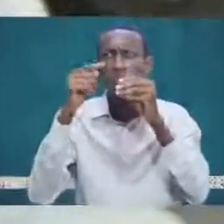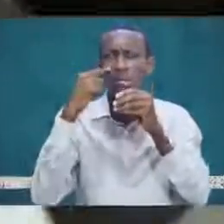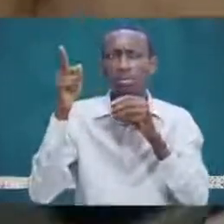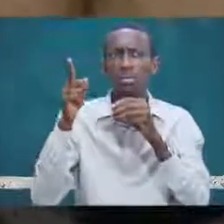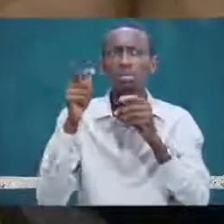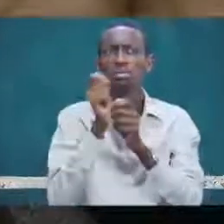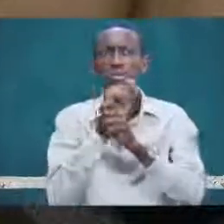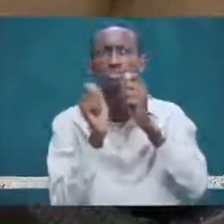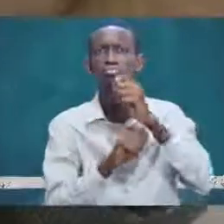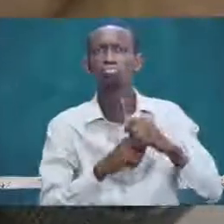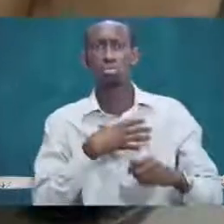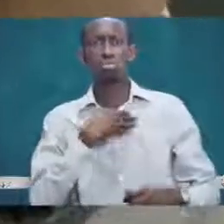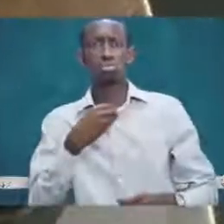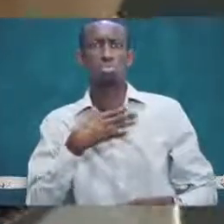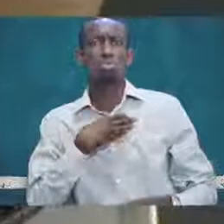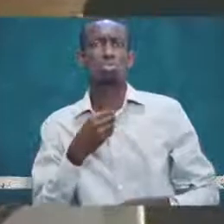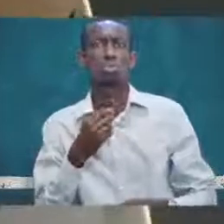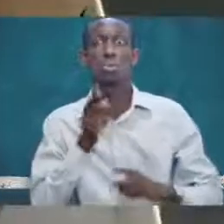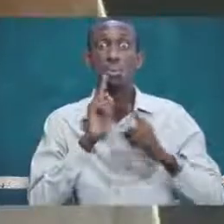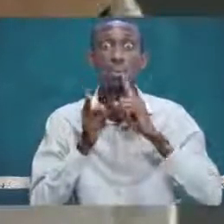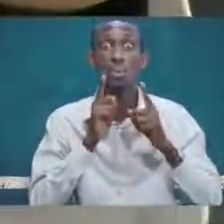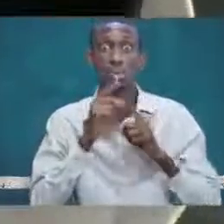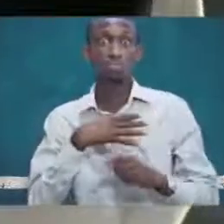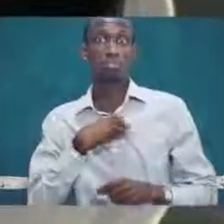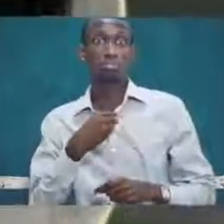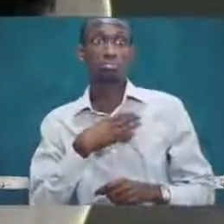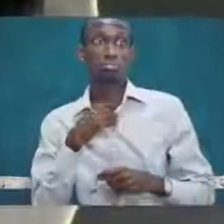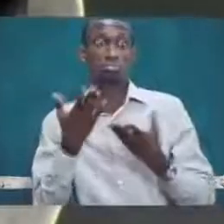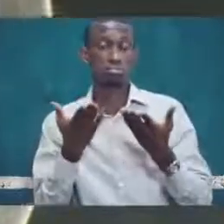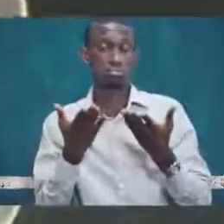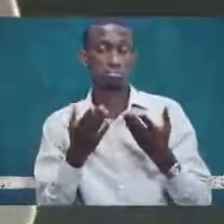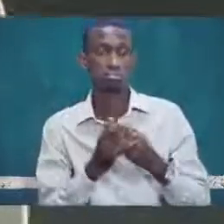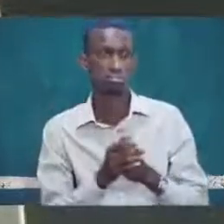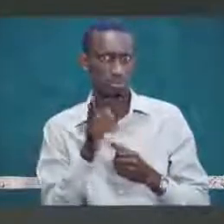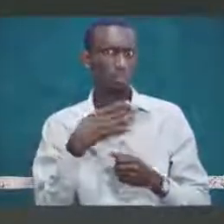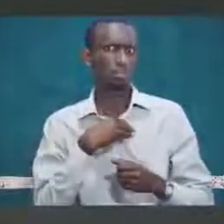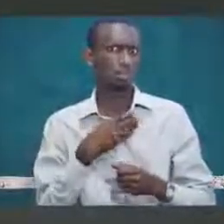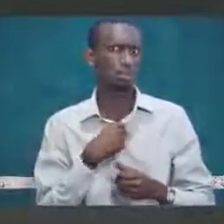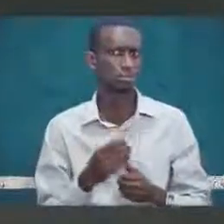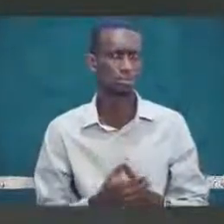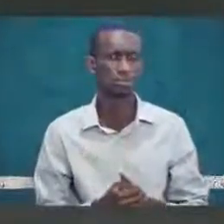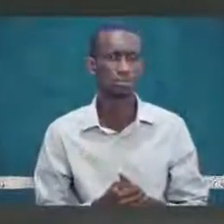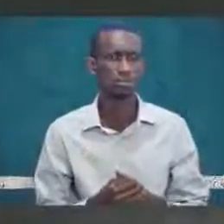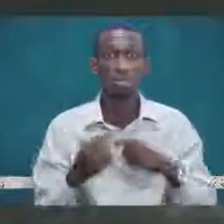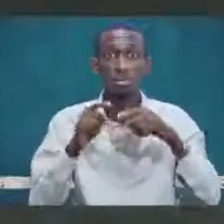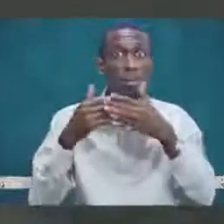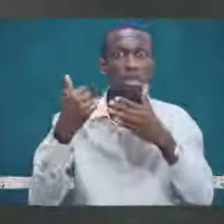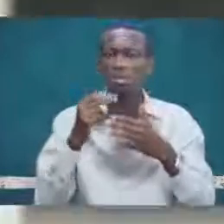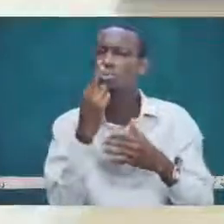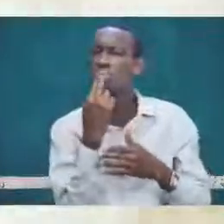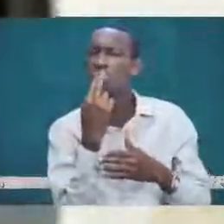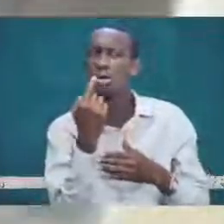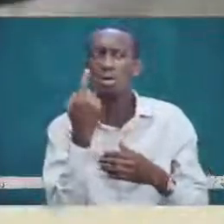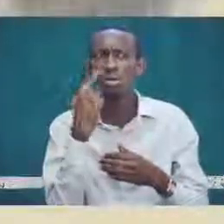turns yellow. You see, it is turning yellow on cooling. That is yellow. But it was red. If you see inside, it